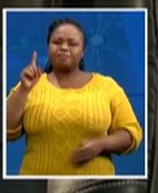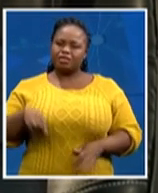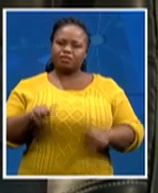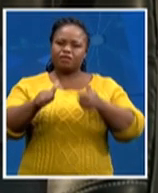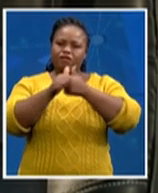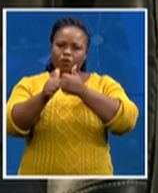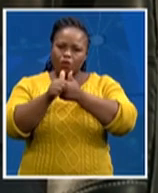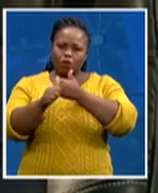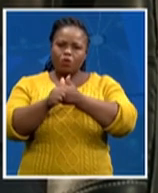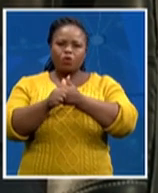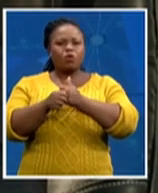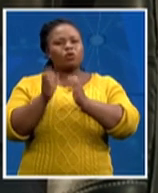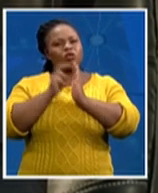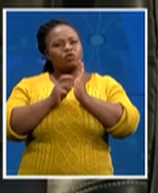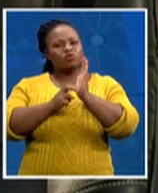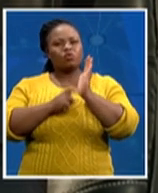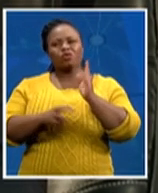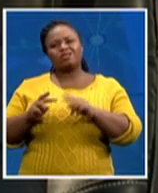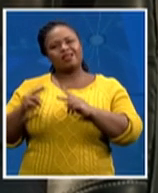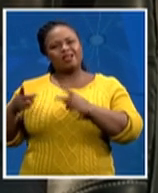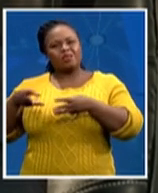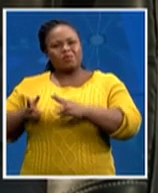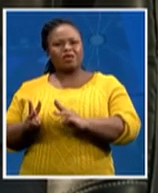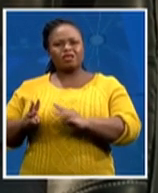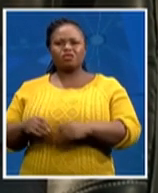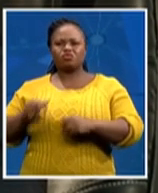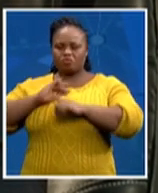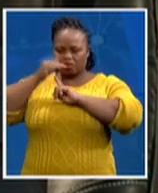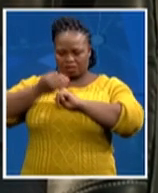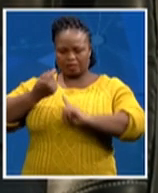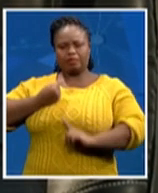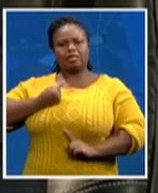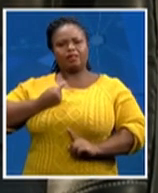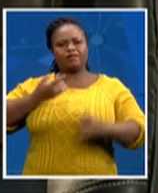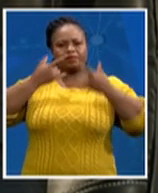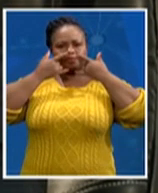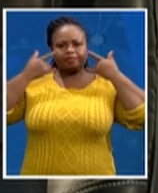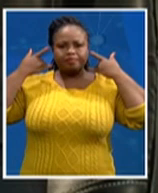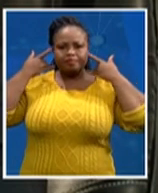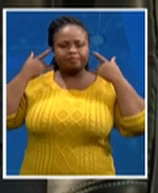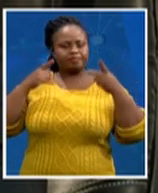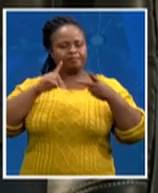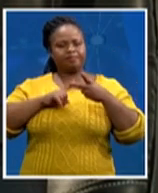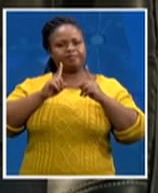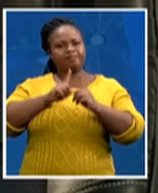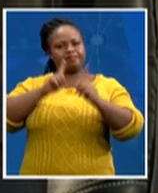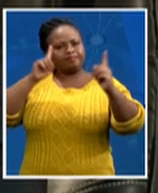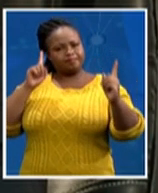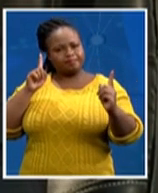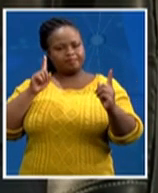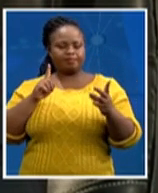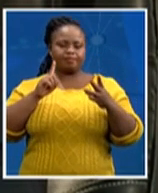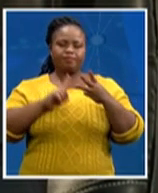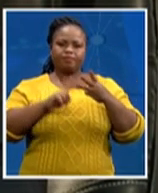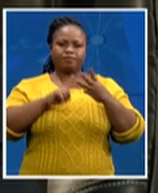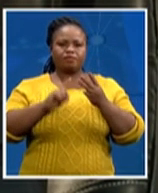interventions, such as wearing of masks, maintaining social distancing, and washing our hands regularly